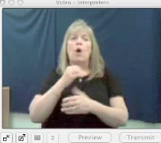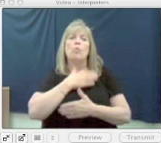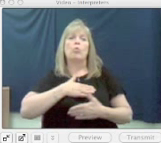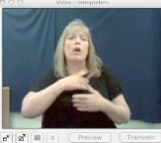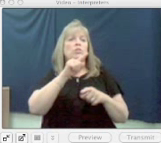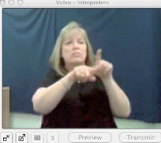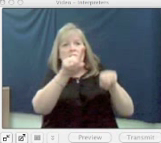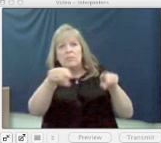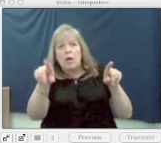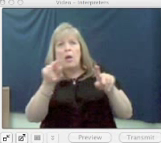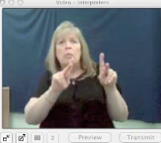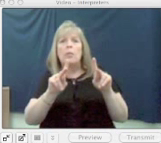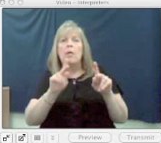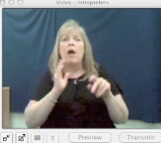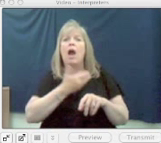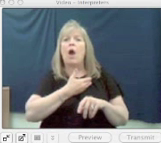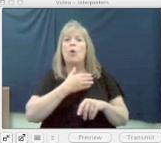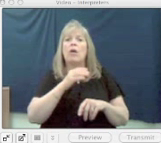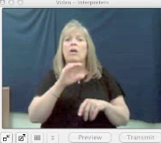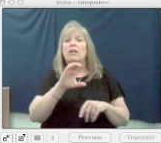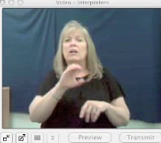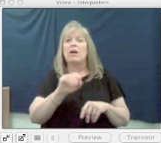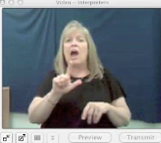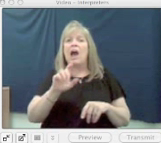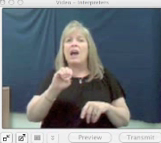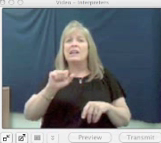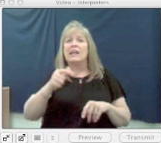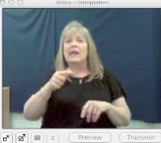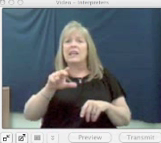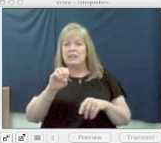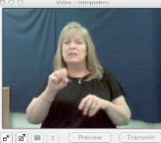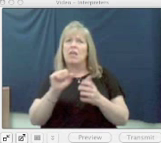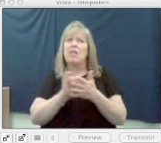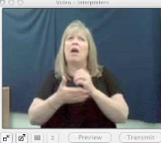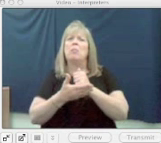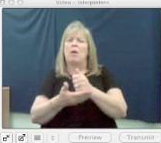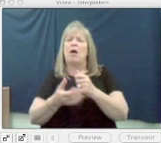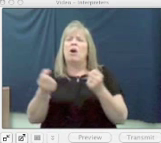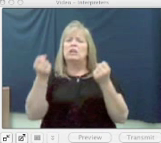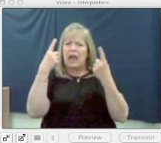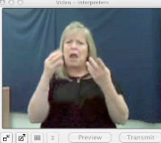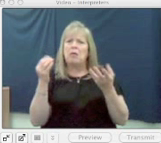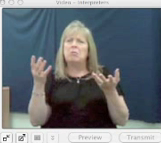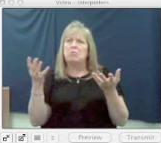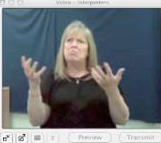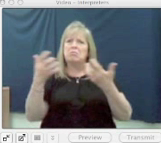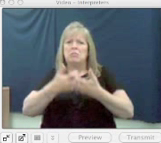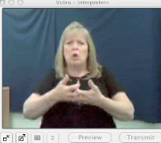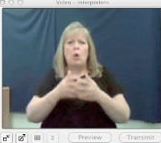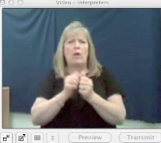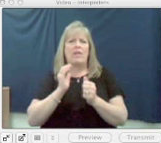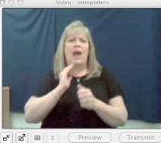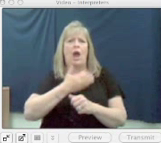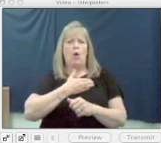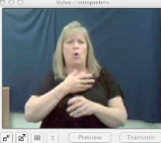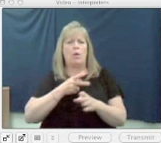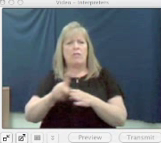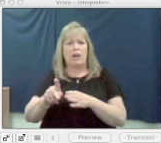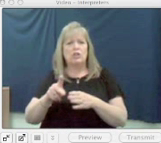and agree with a practice profession. It would mean we would have to abandon a more passive